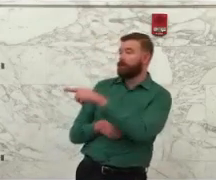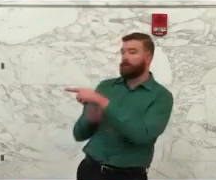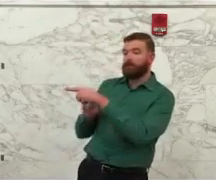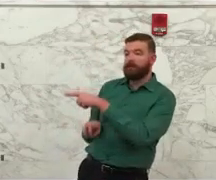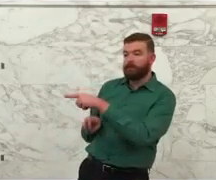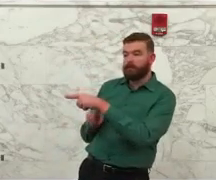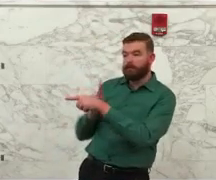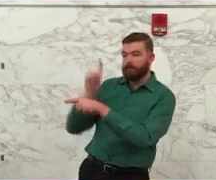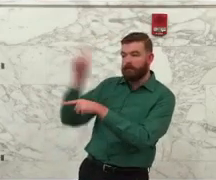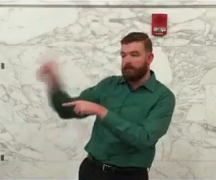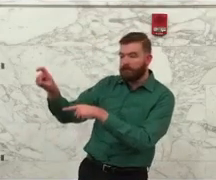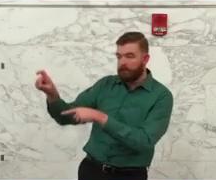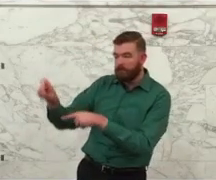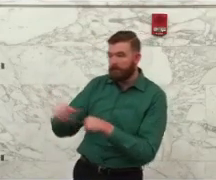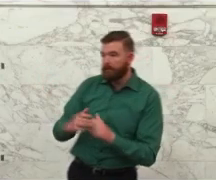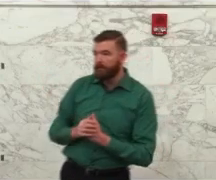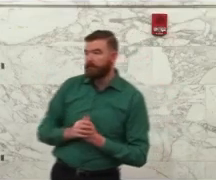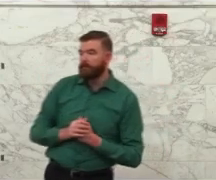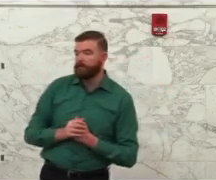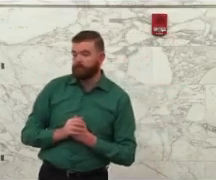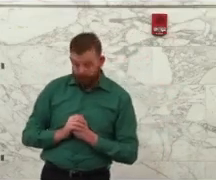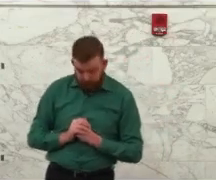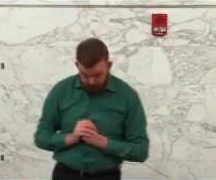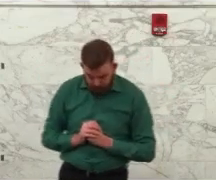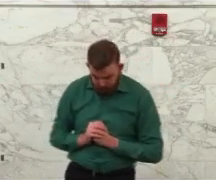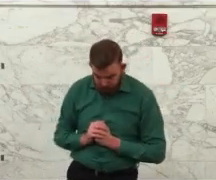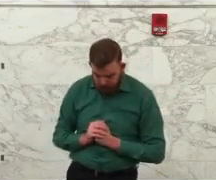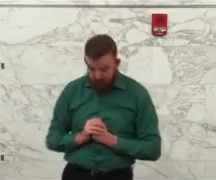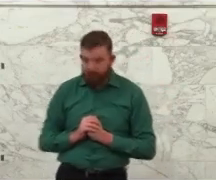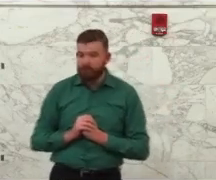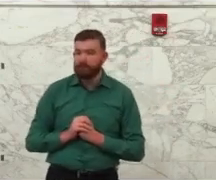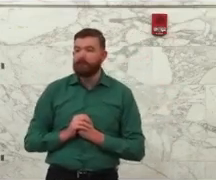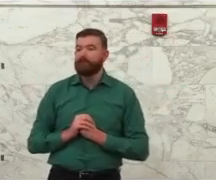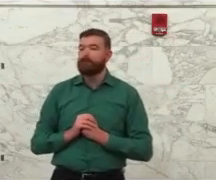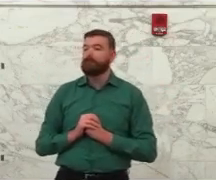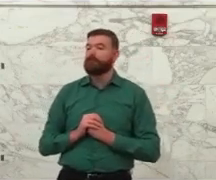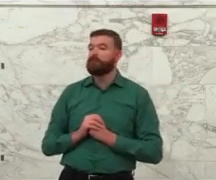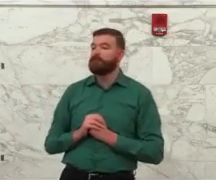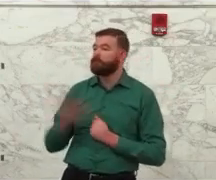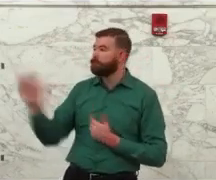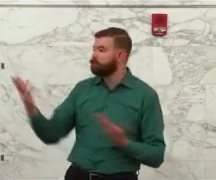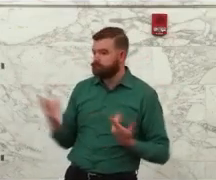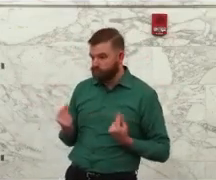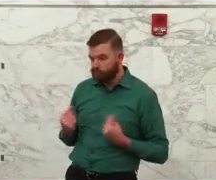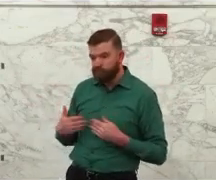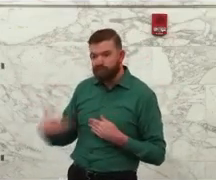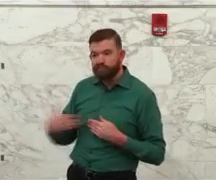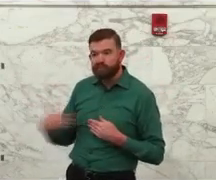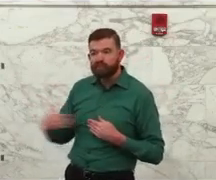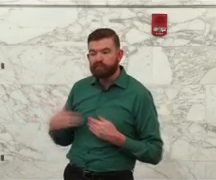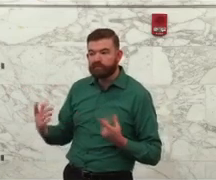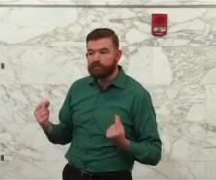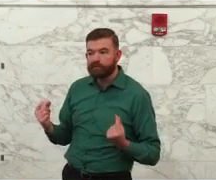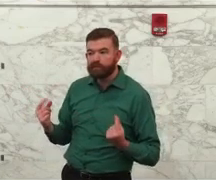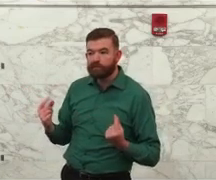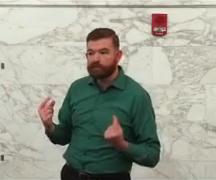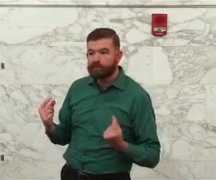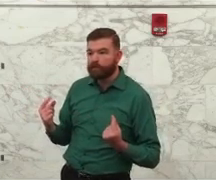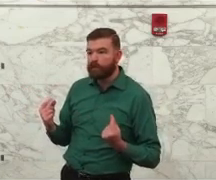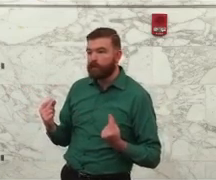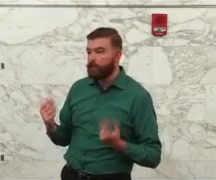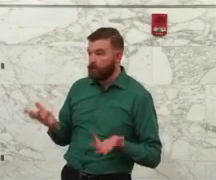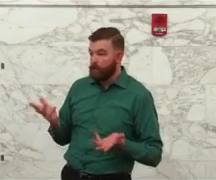a lot of steps, but one, are there any more you can take? And two, is there at all thought that you maybe should have acted sooner,